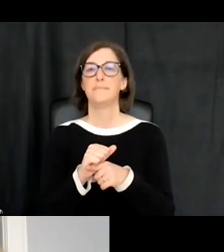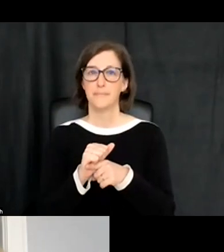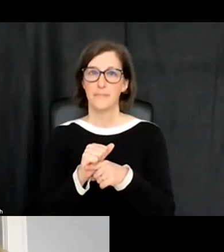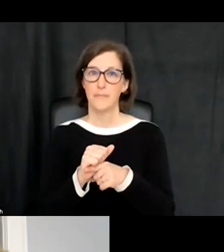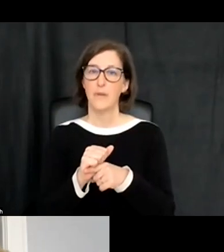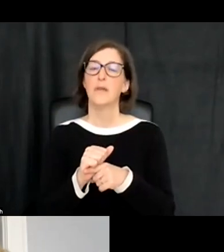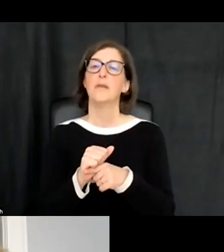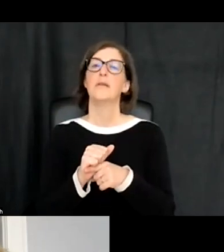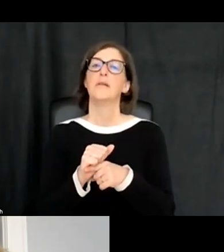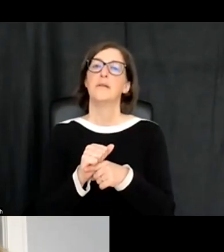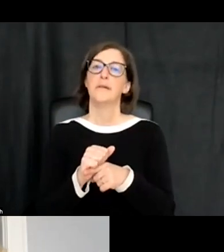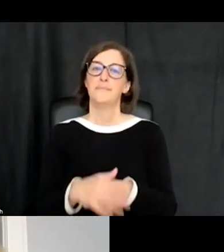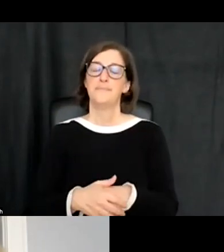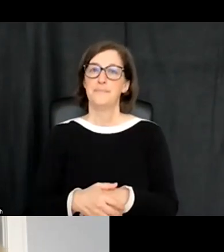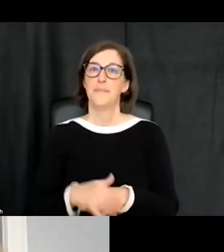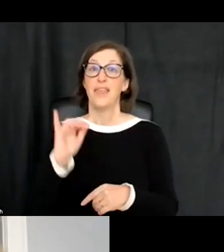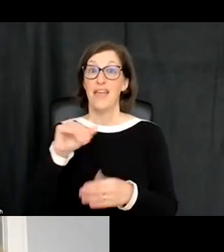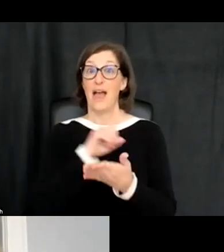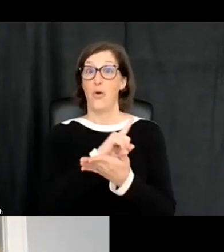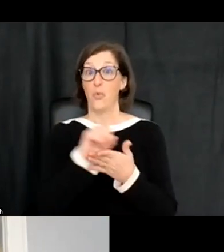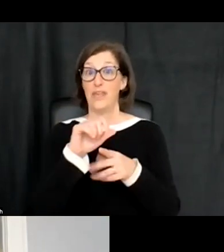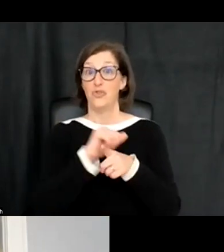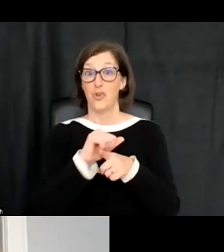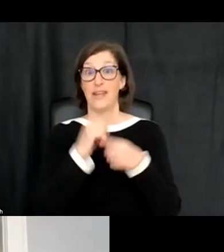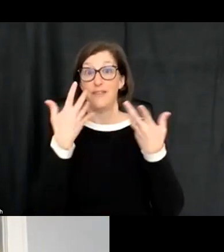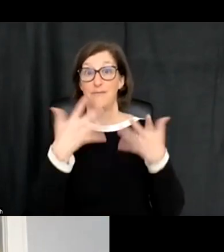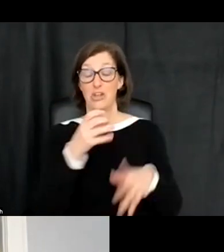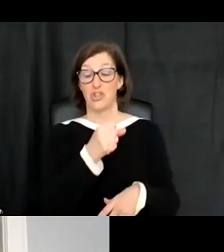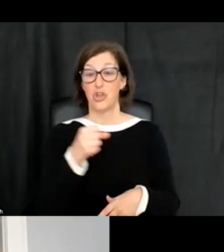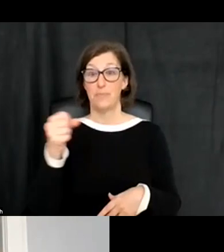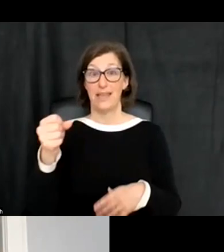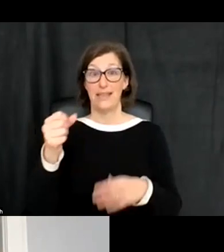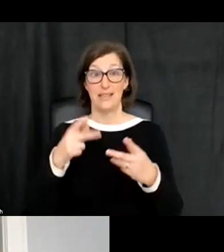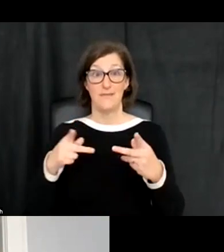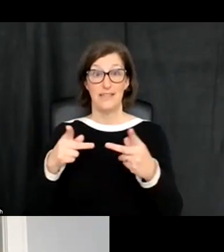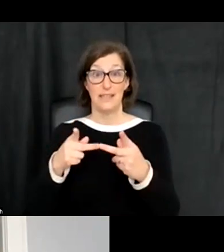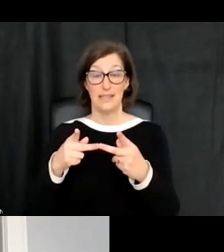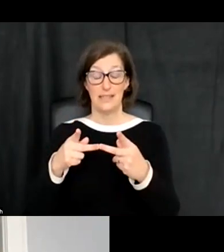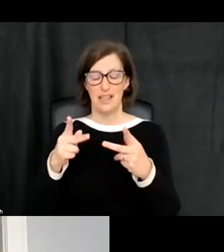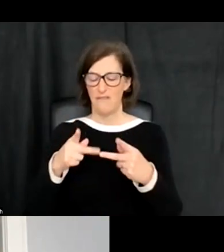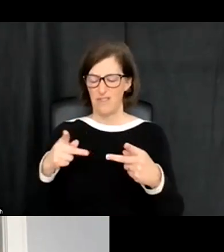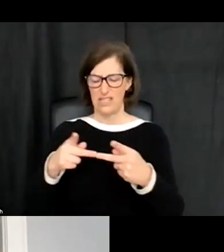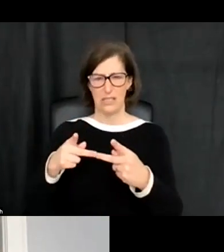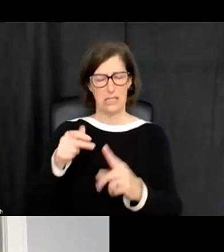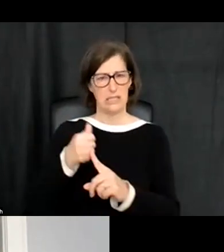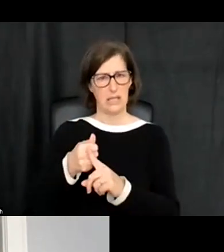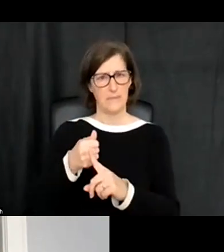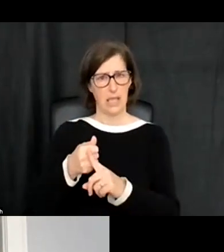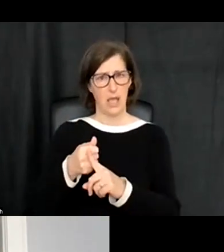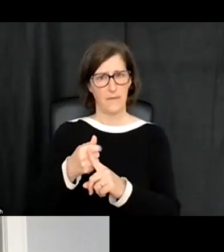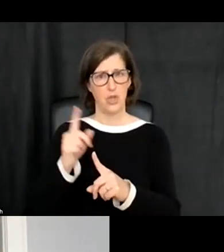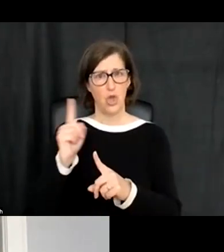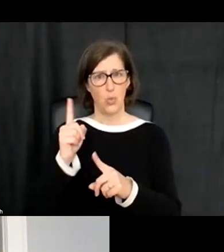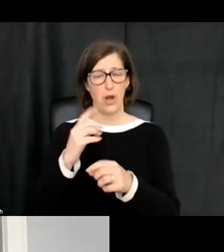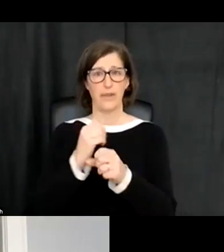once they've completed the training, they're placed in facilities. In the facilities, which is where they get